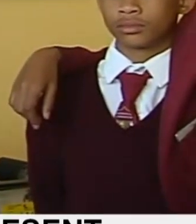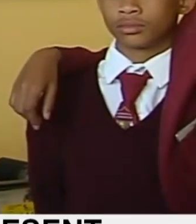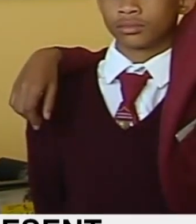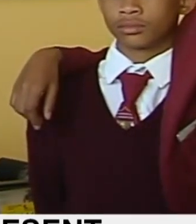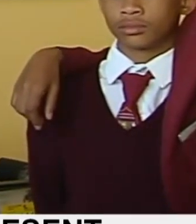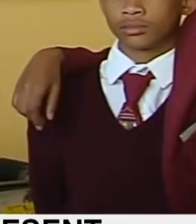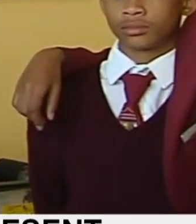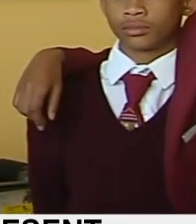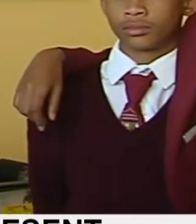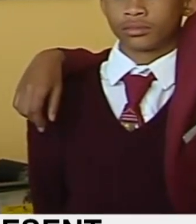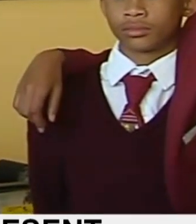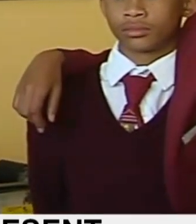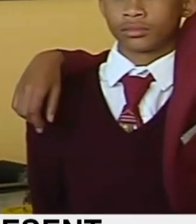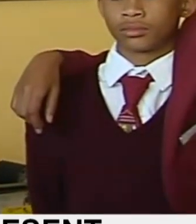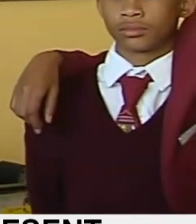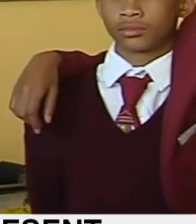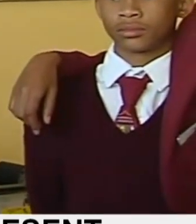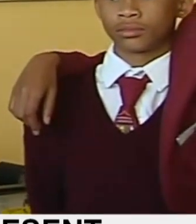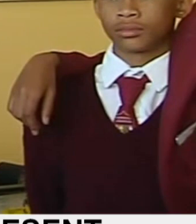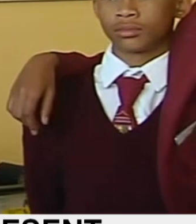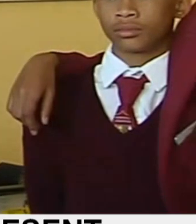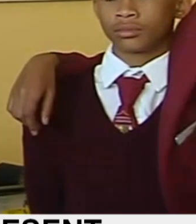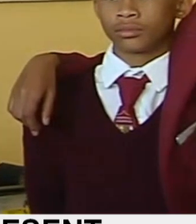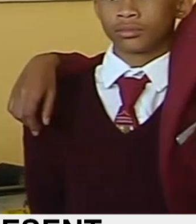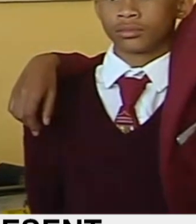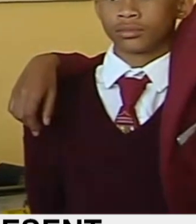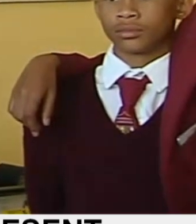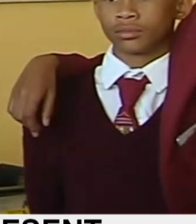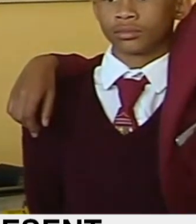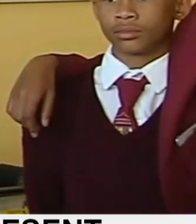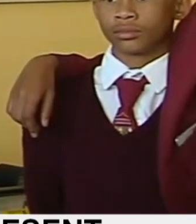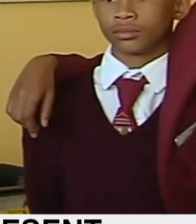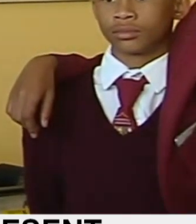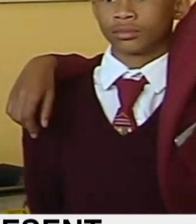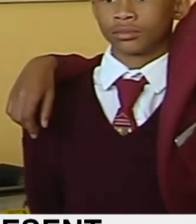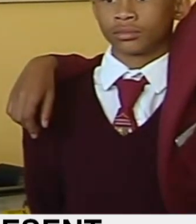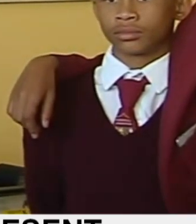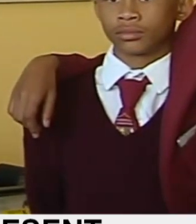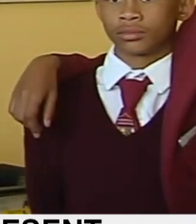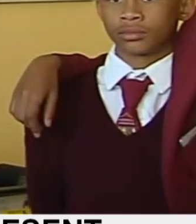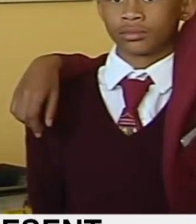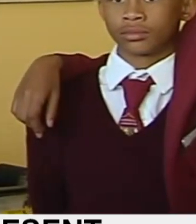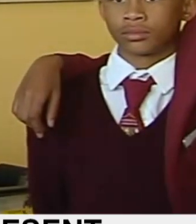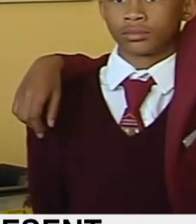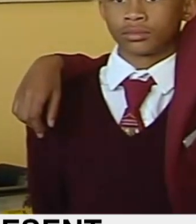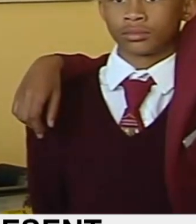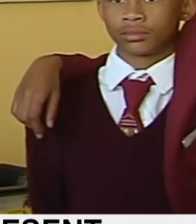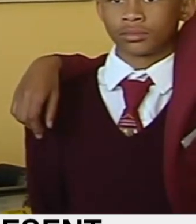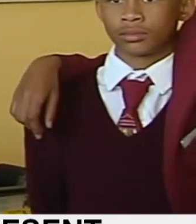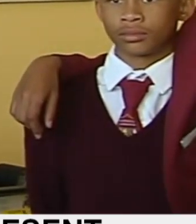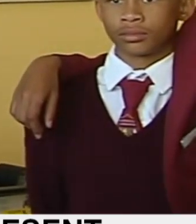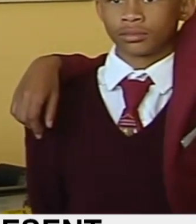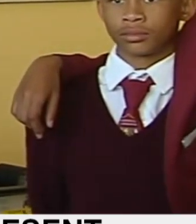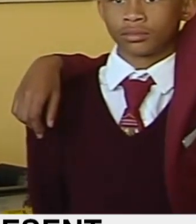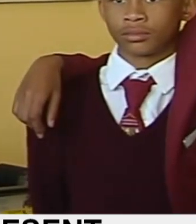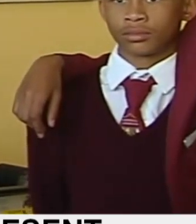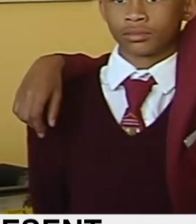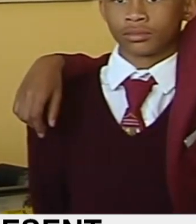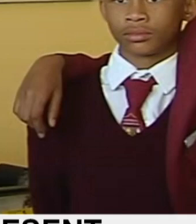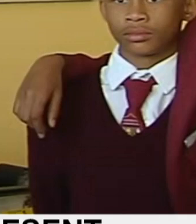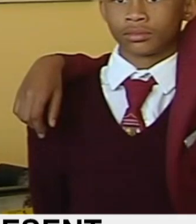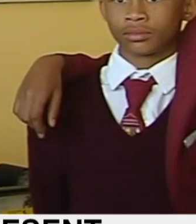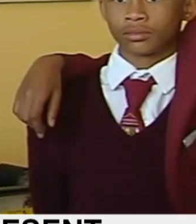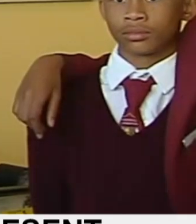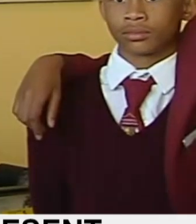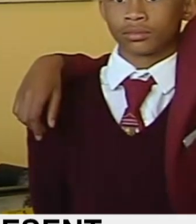robotics, but further than that, SKA does have opportunities for these learners